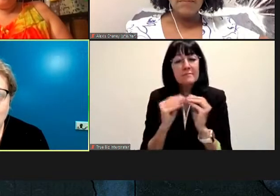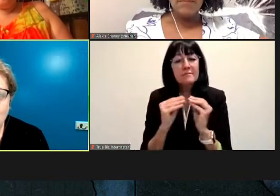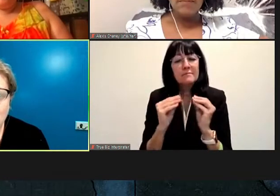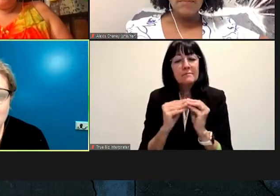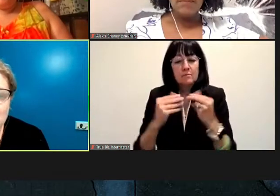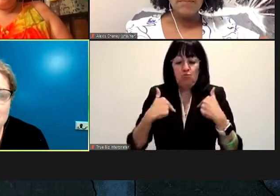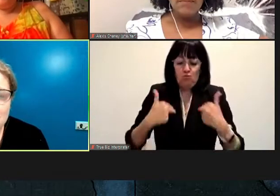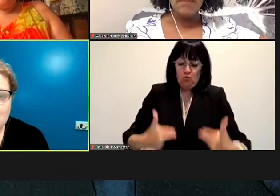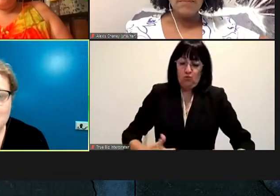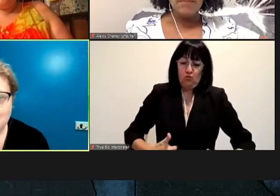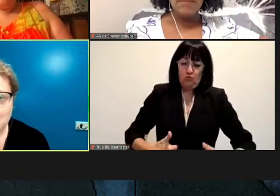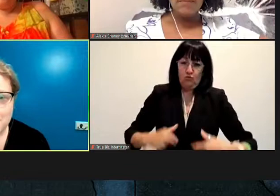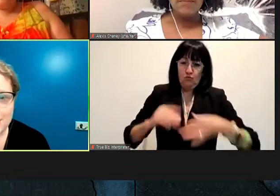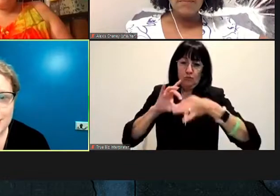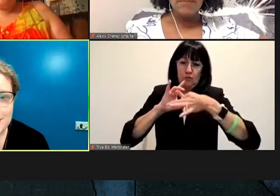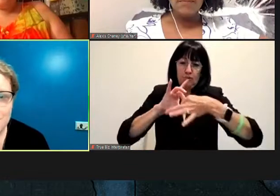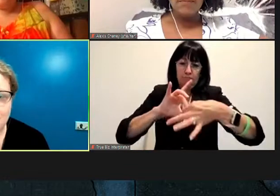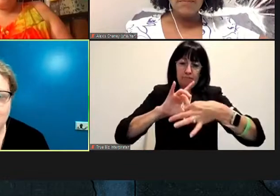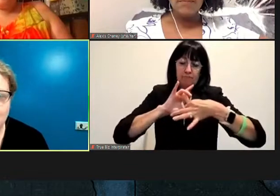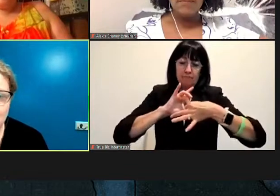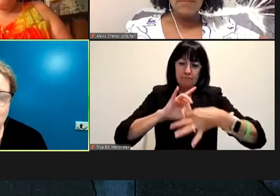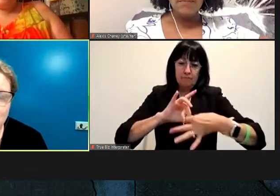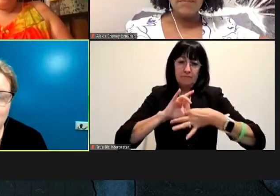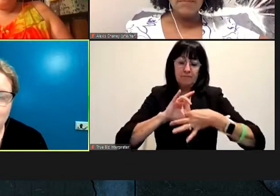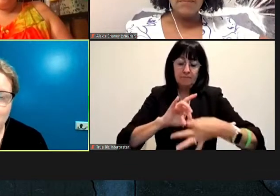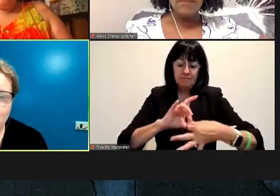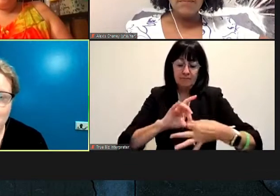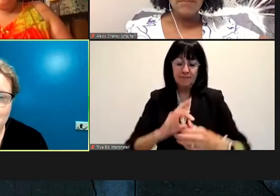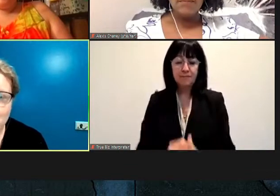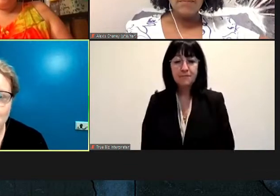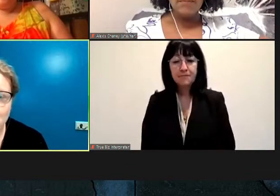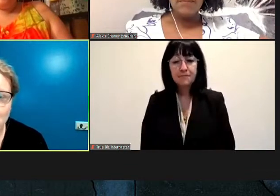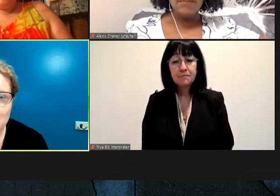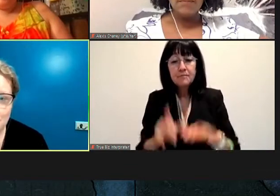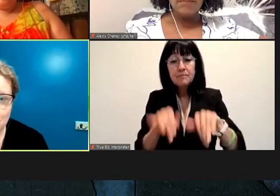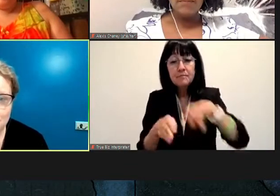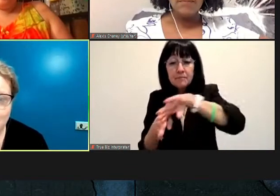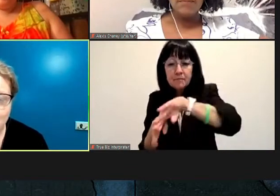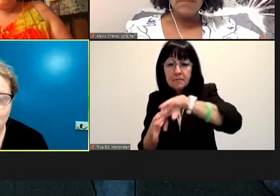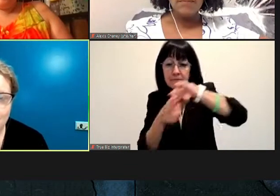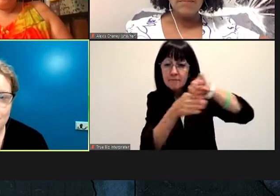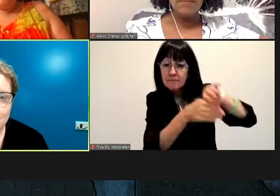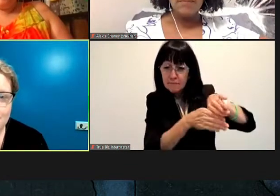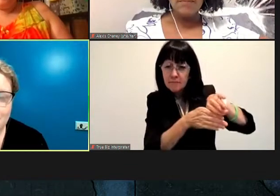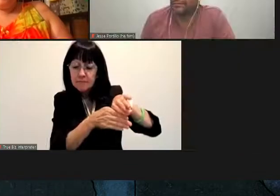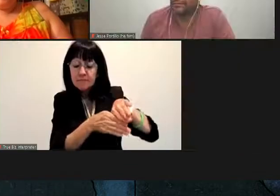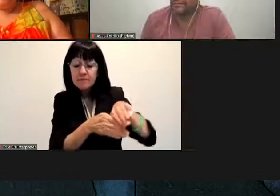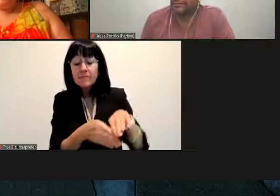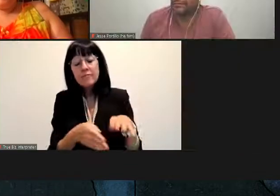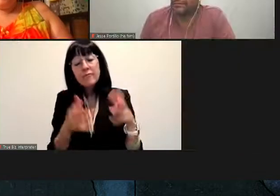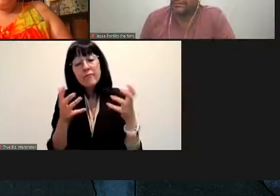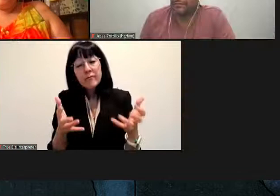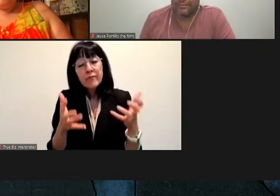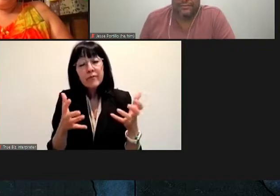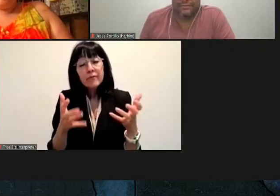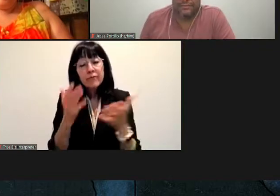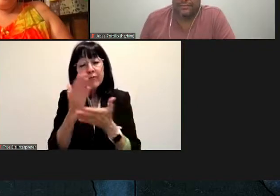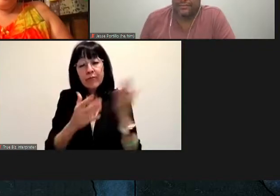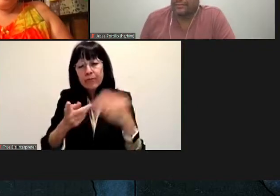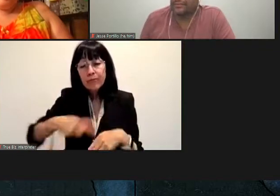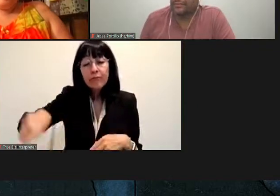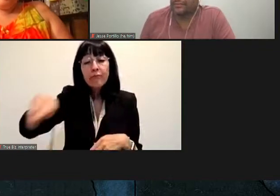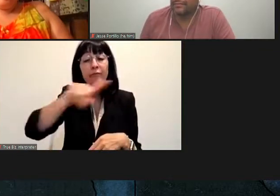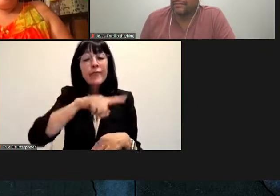I want to shift us a little bit. Let's talk a little bit about some of the ways that we are embodying this work and in